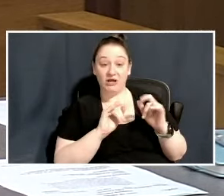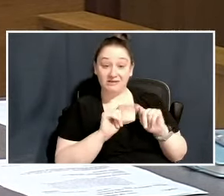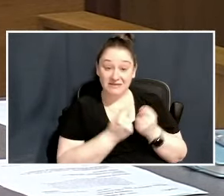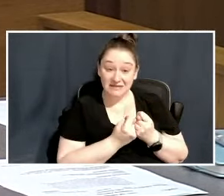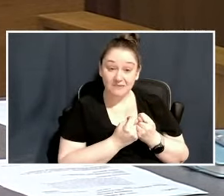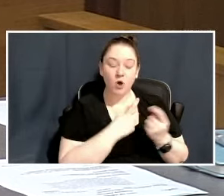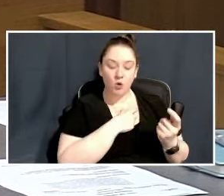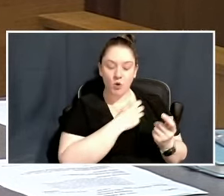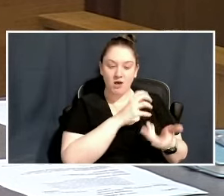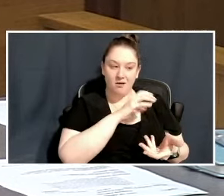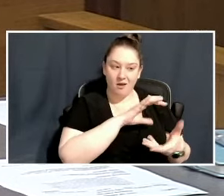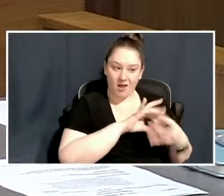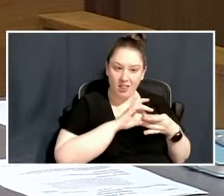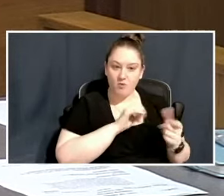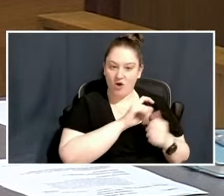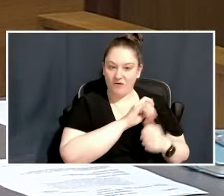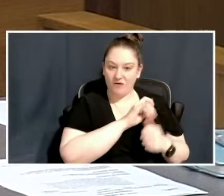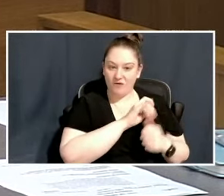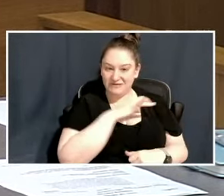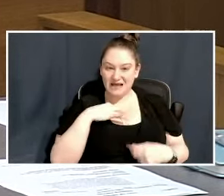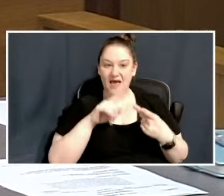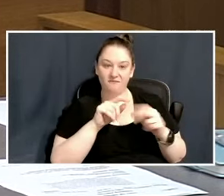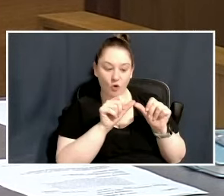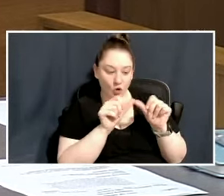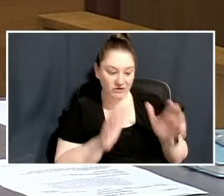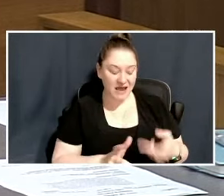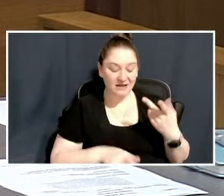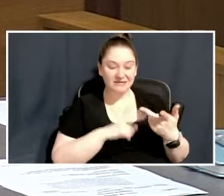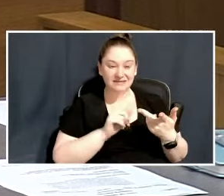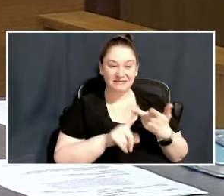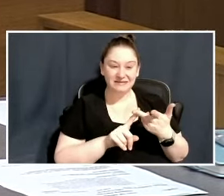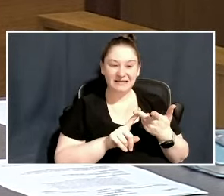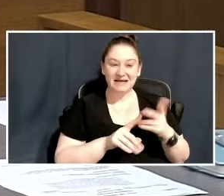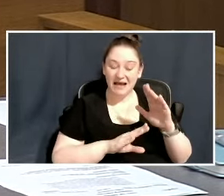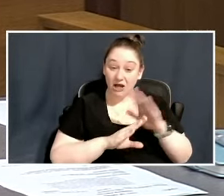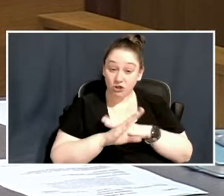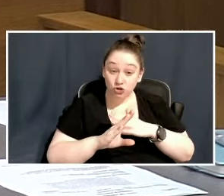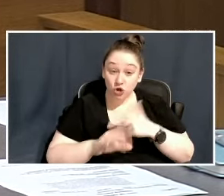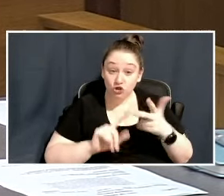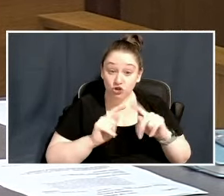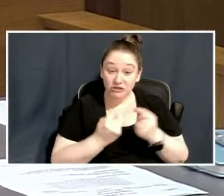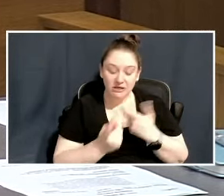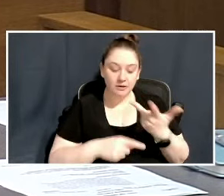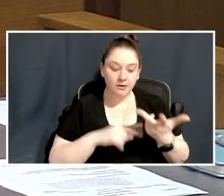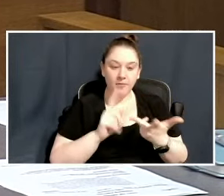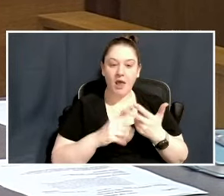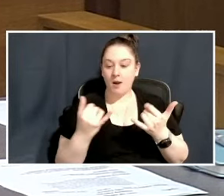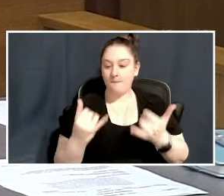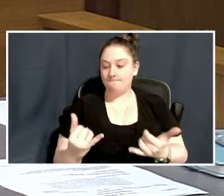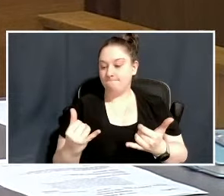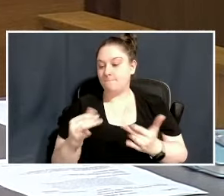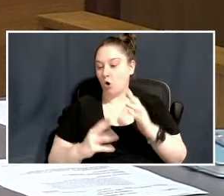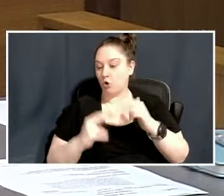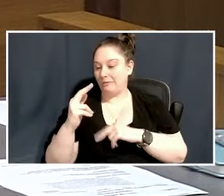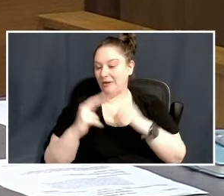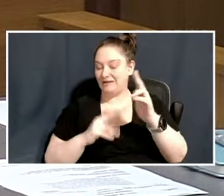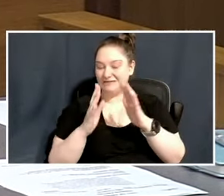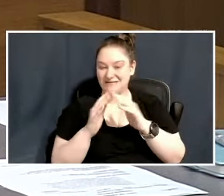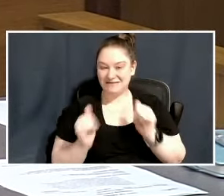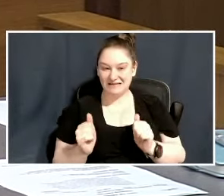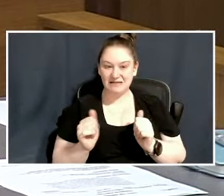staff, CB2 architects, Cedar Mill Construction, and Modern Building Systems. We extend